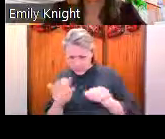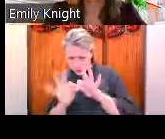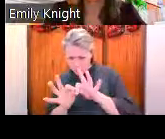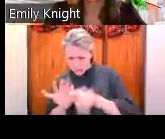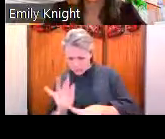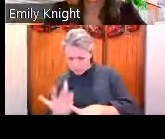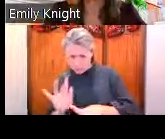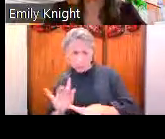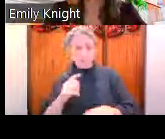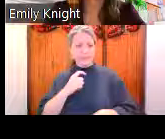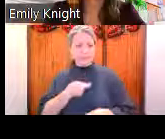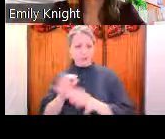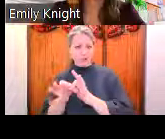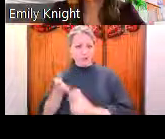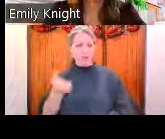of your screen.